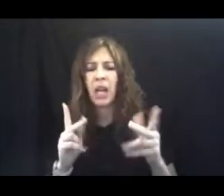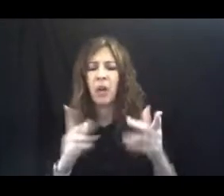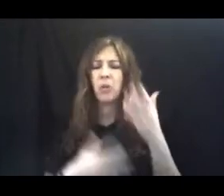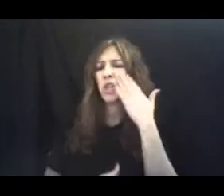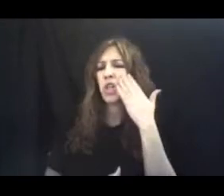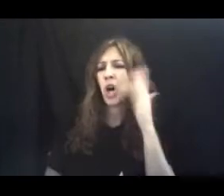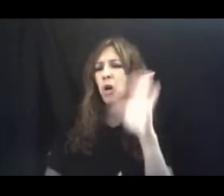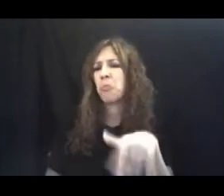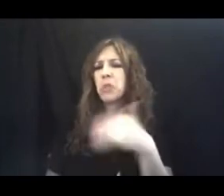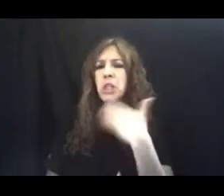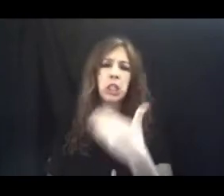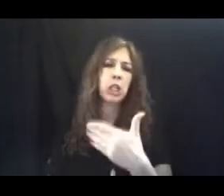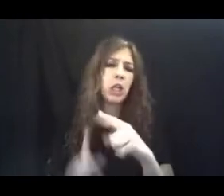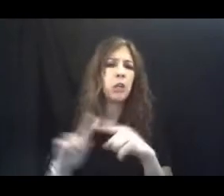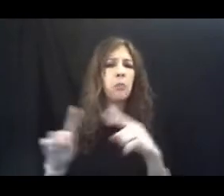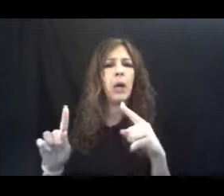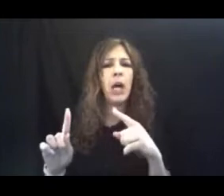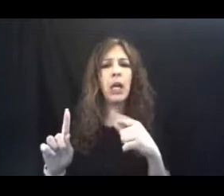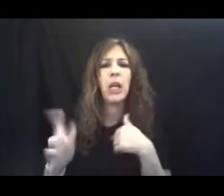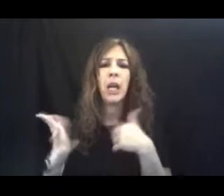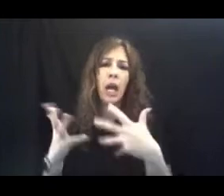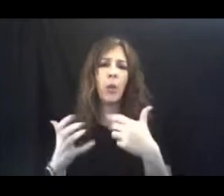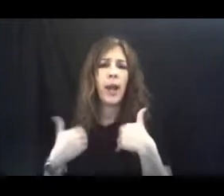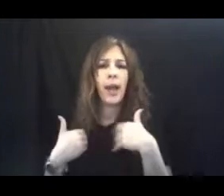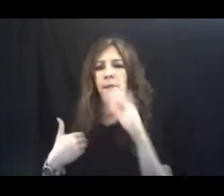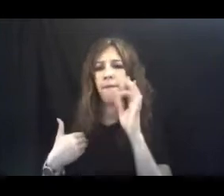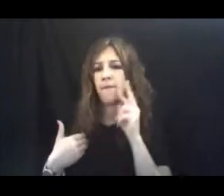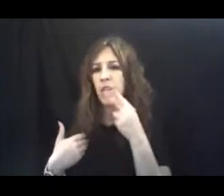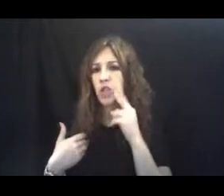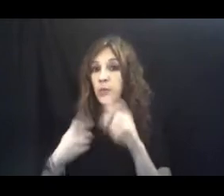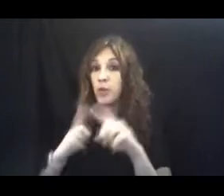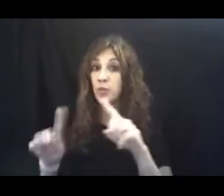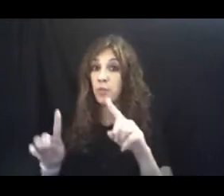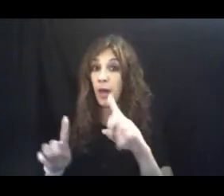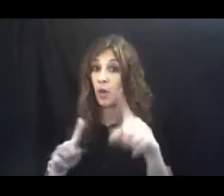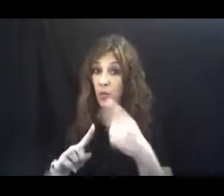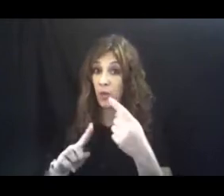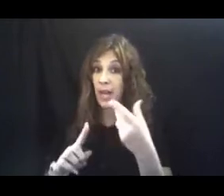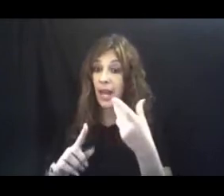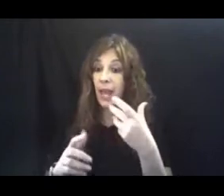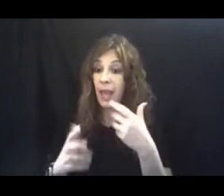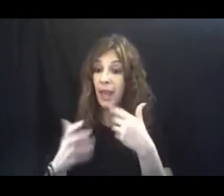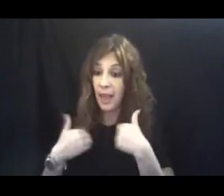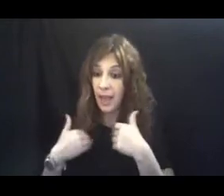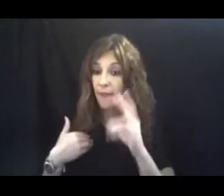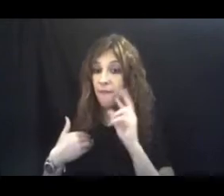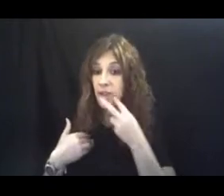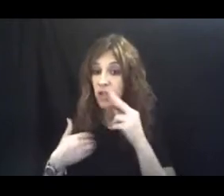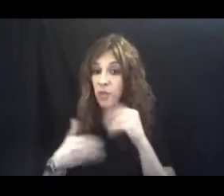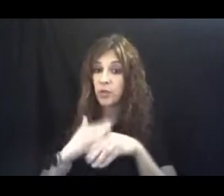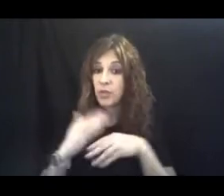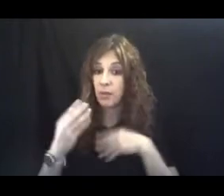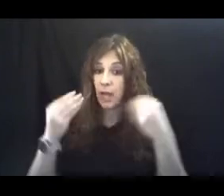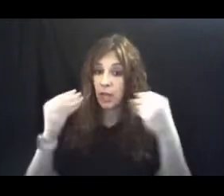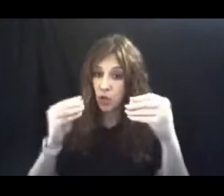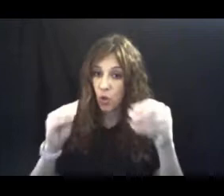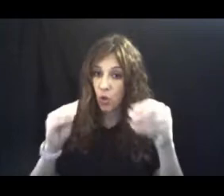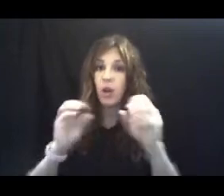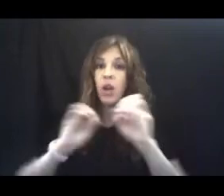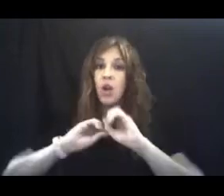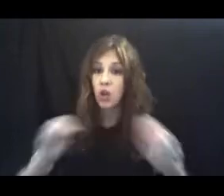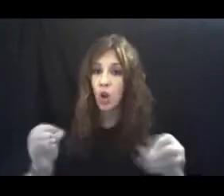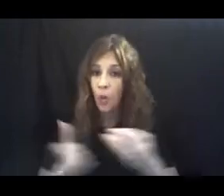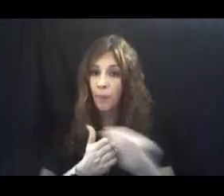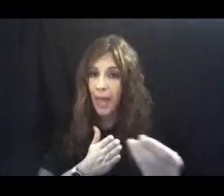I would love to have vegetables, but whenever I put vegetables in my store, nobody buys them. They end up rotting.